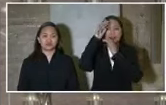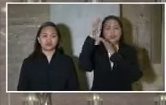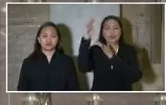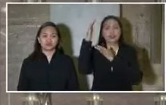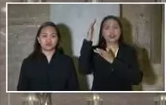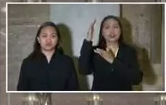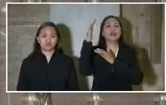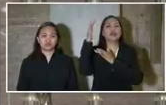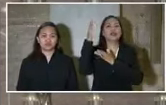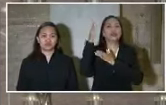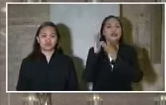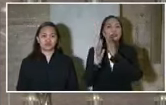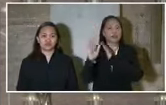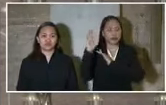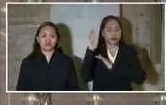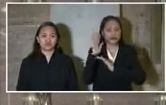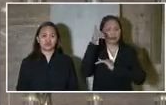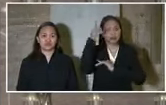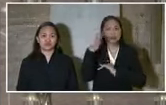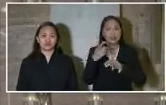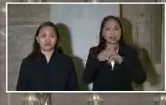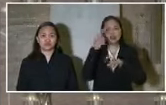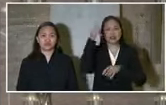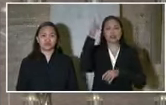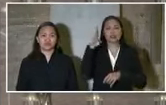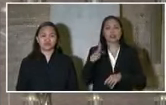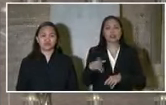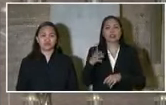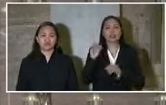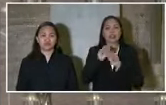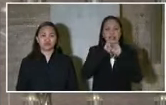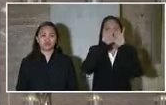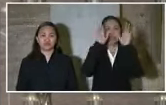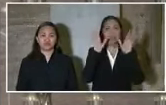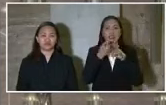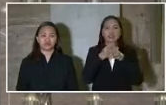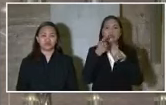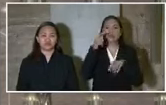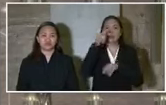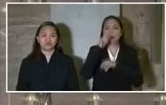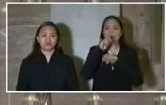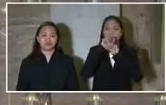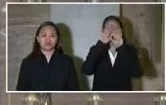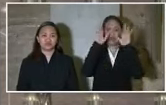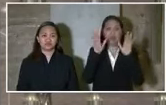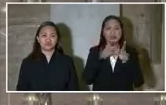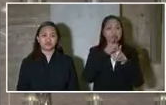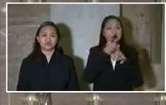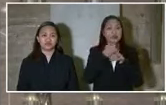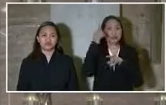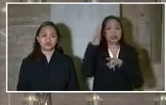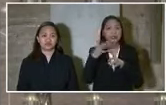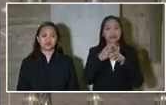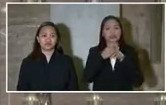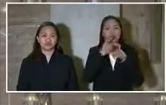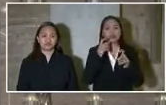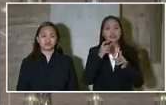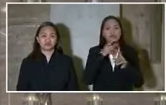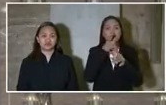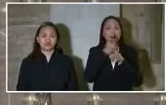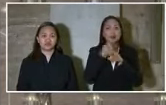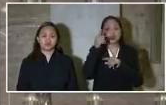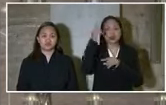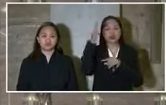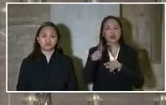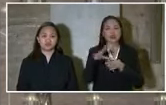all ages, God from God, light from light, true God from true God,